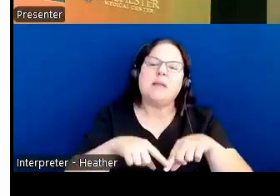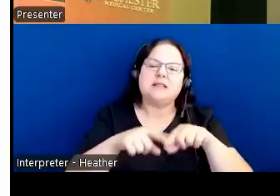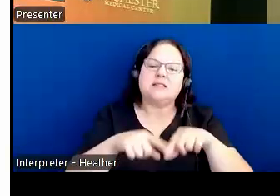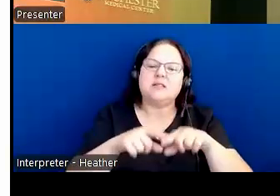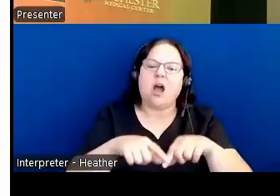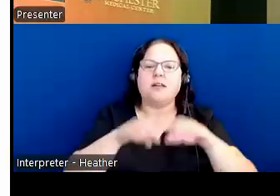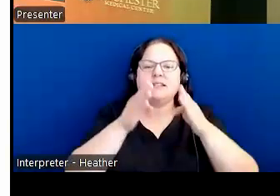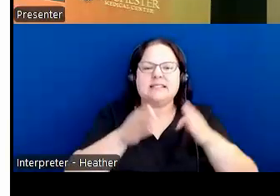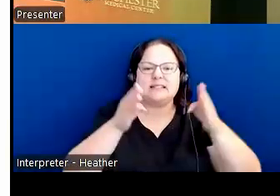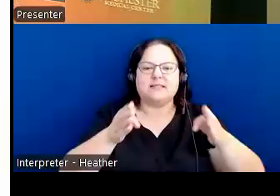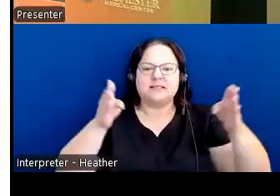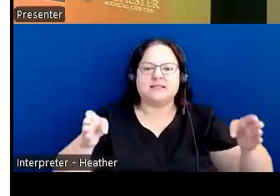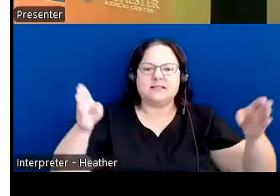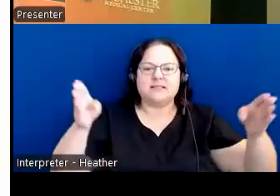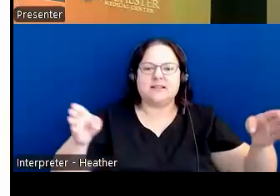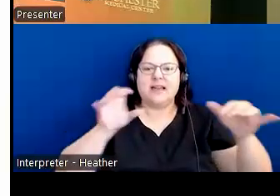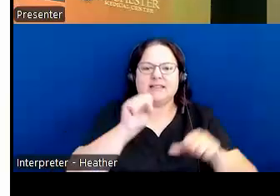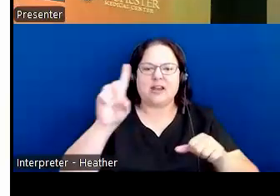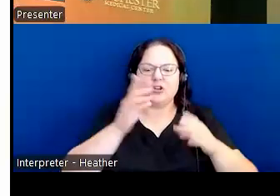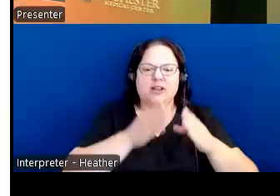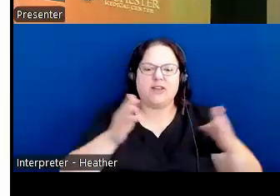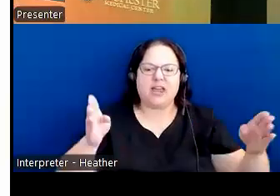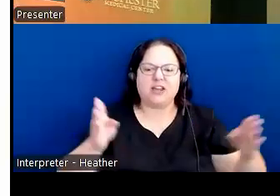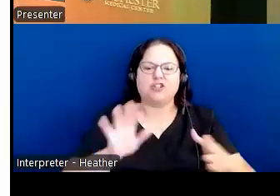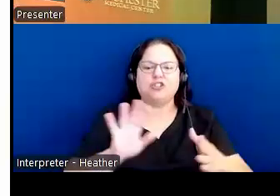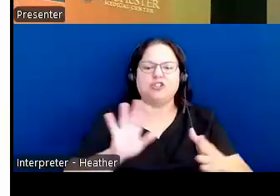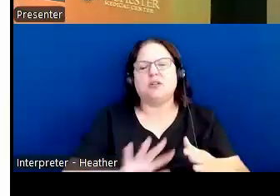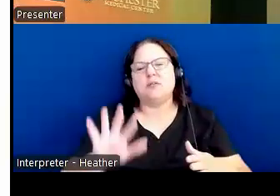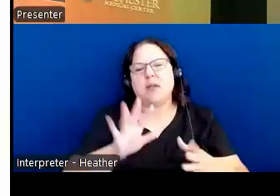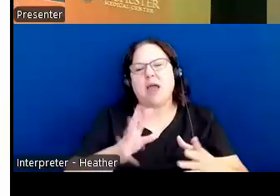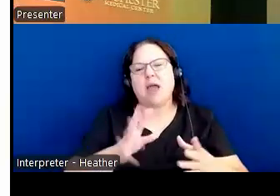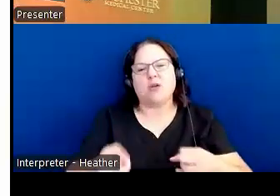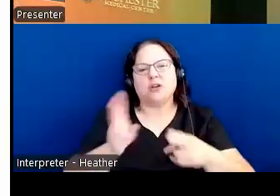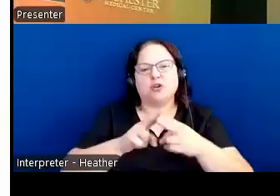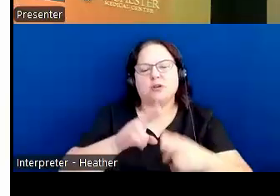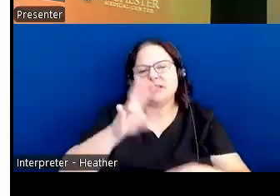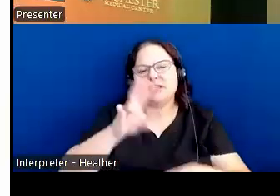no-shows, increases the risk of overdose by about 17% in terms of odds ratios.